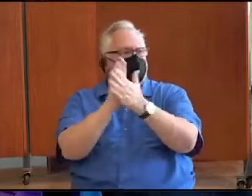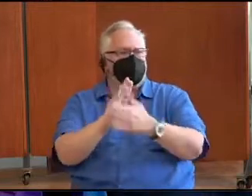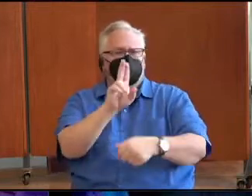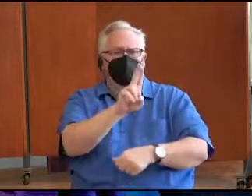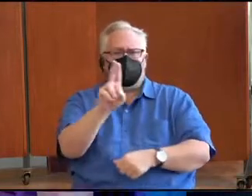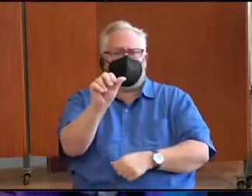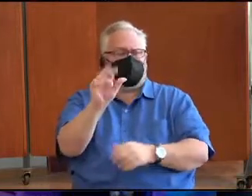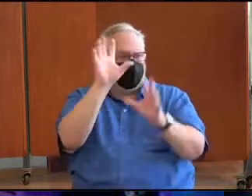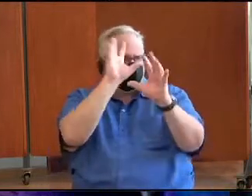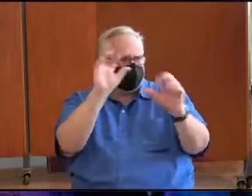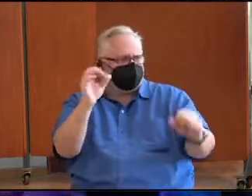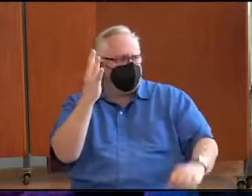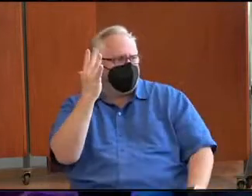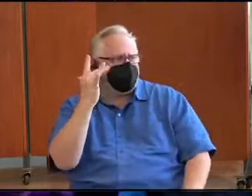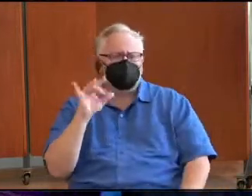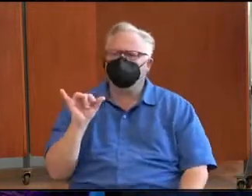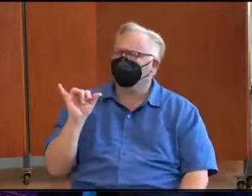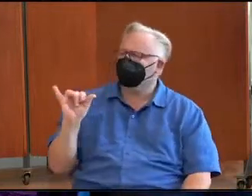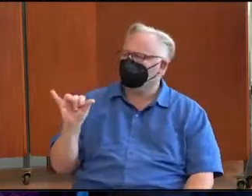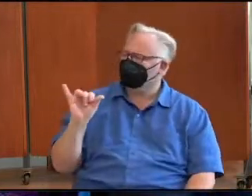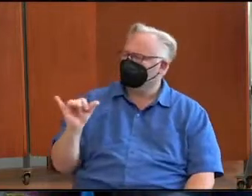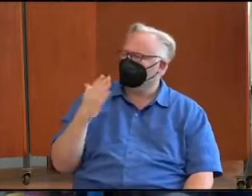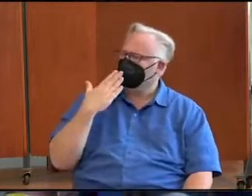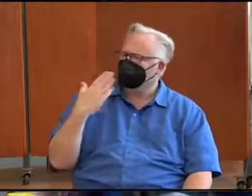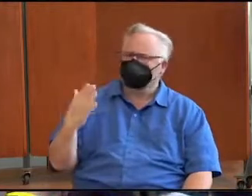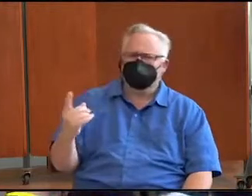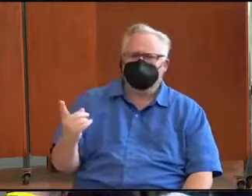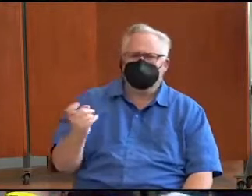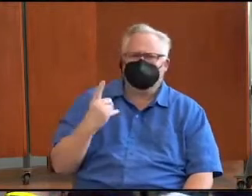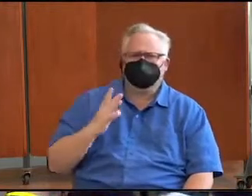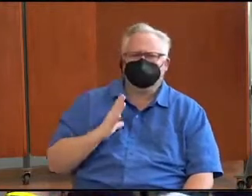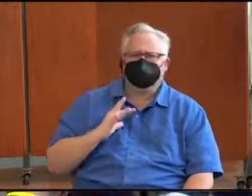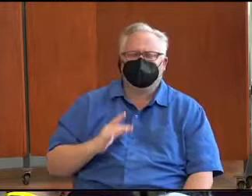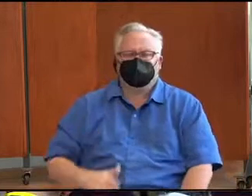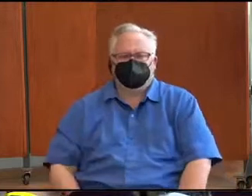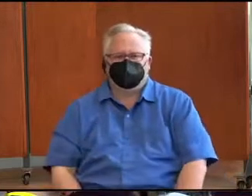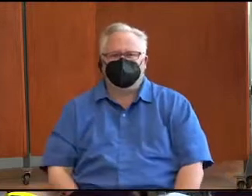president? What a good question.